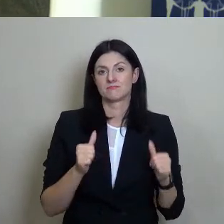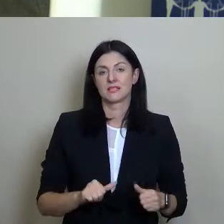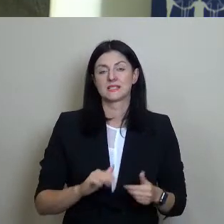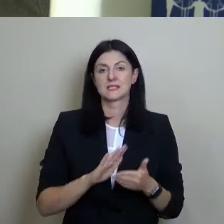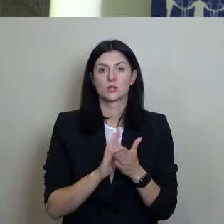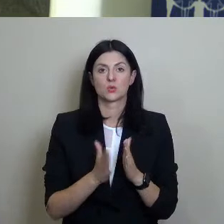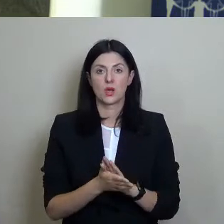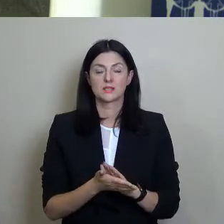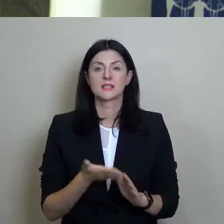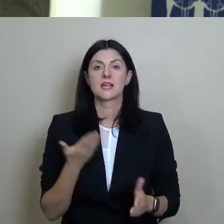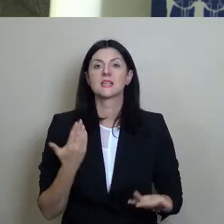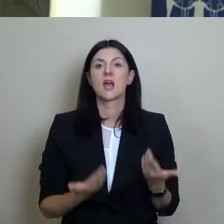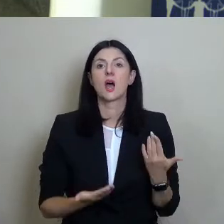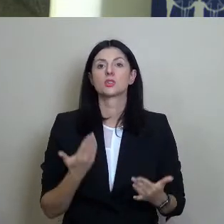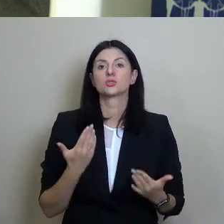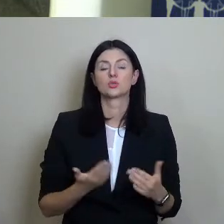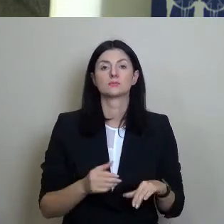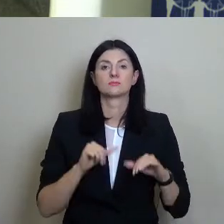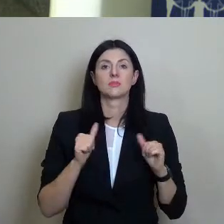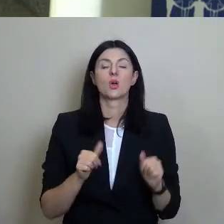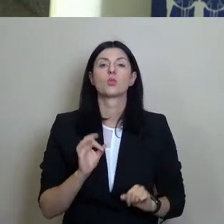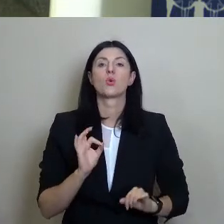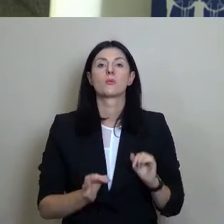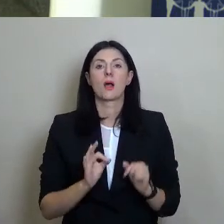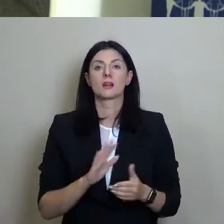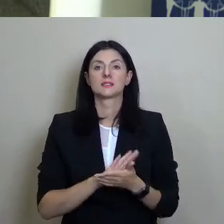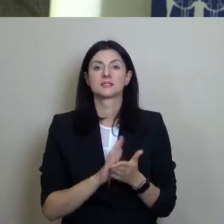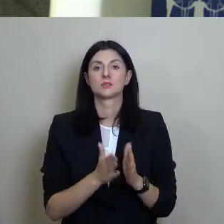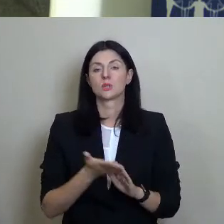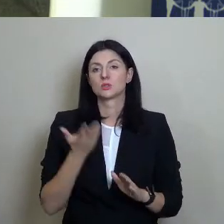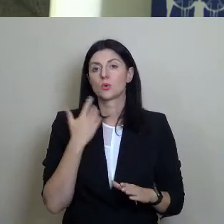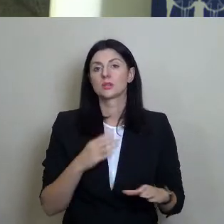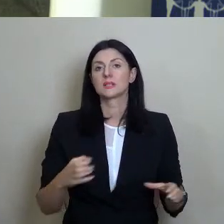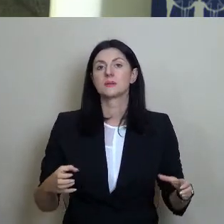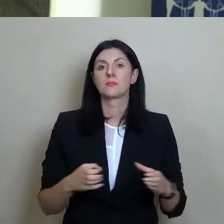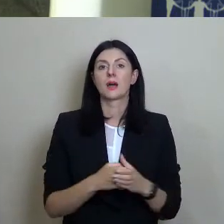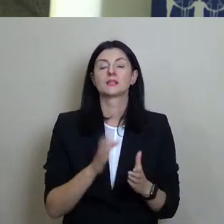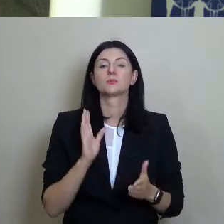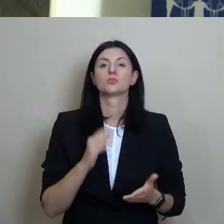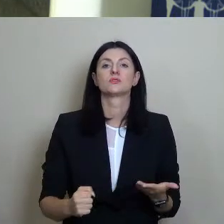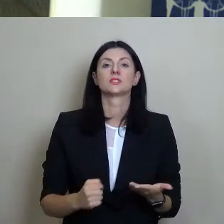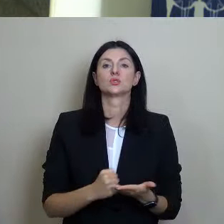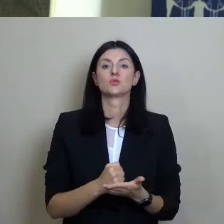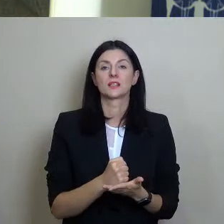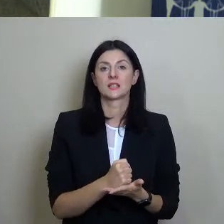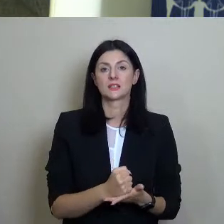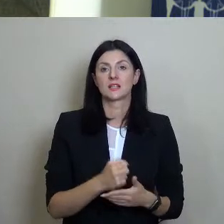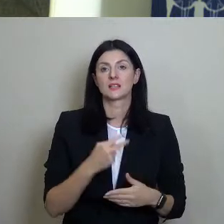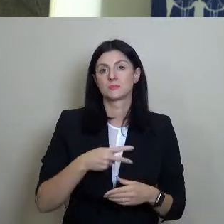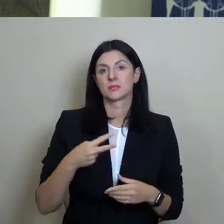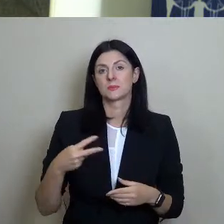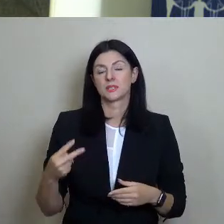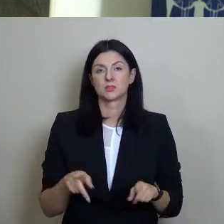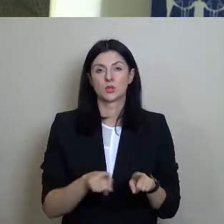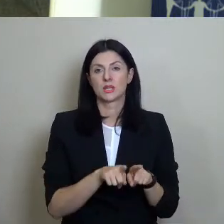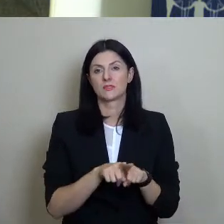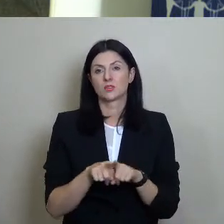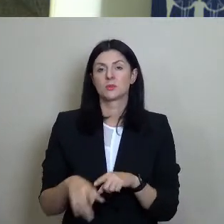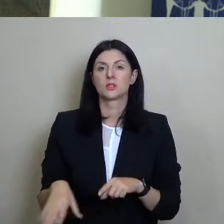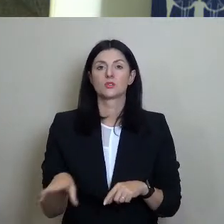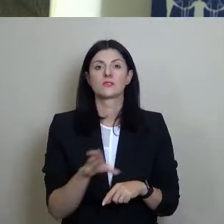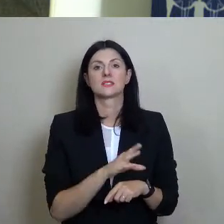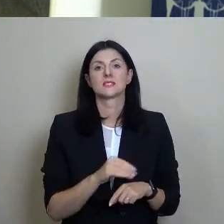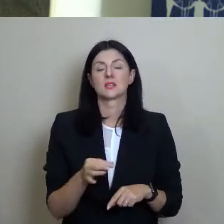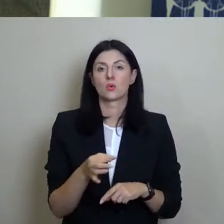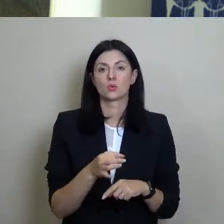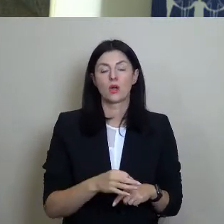number of these similar situations. So if we simulate a normal situation when the parties are going to nominate the